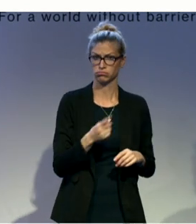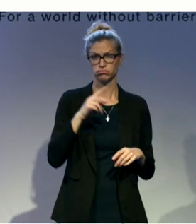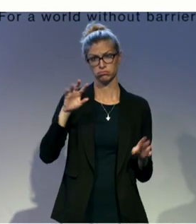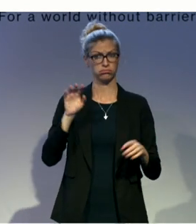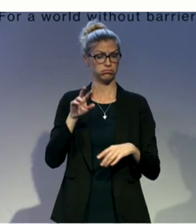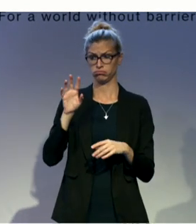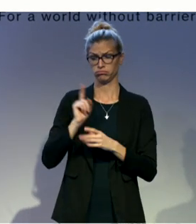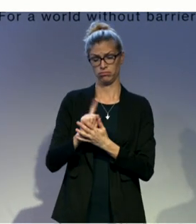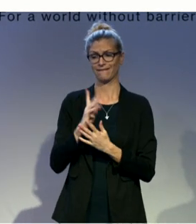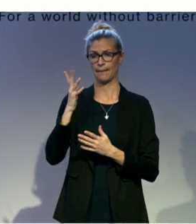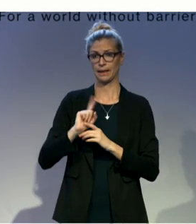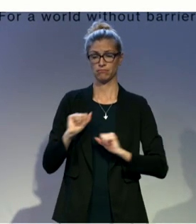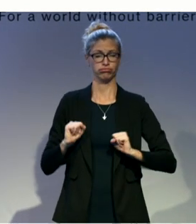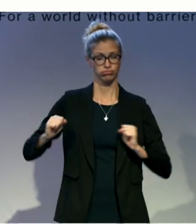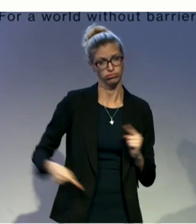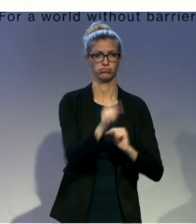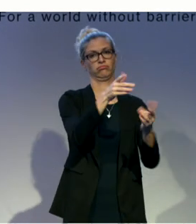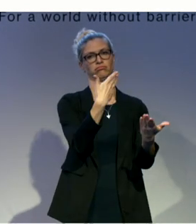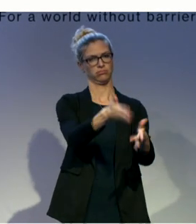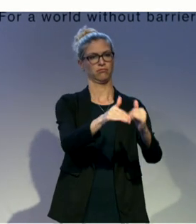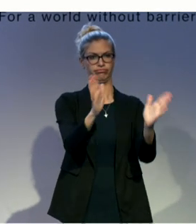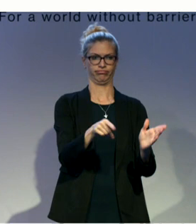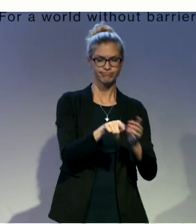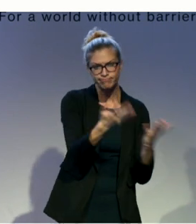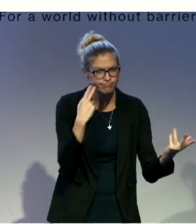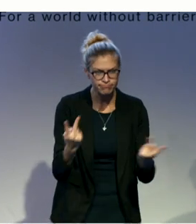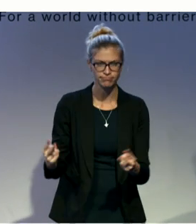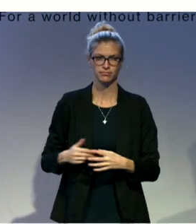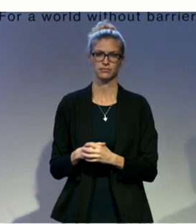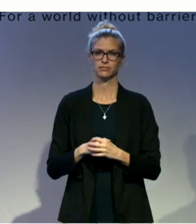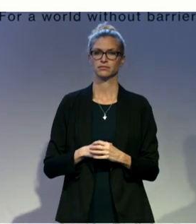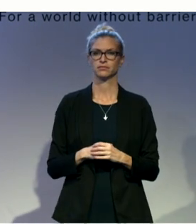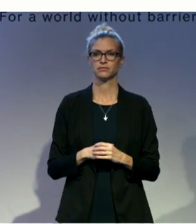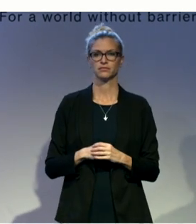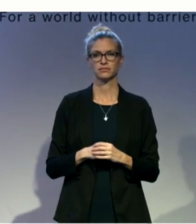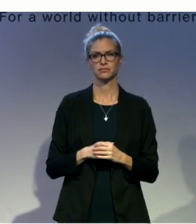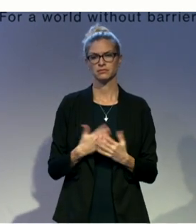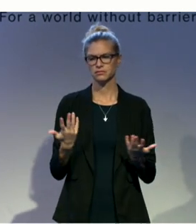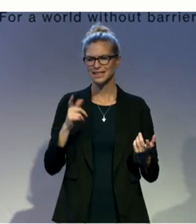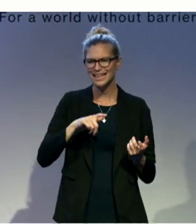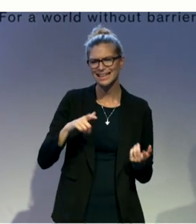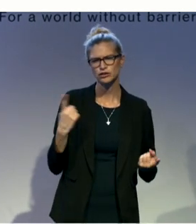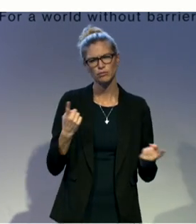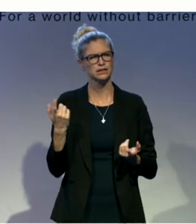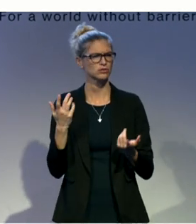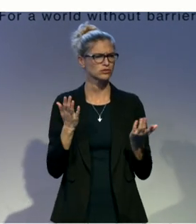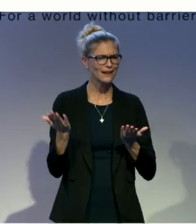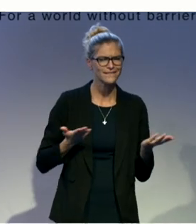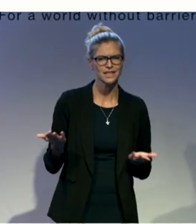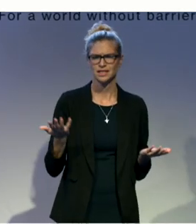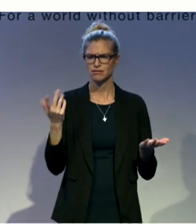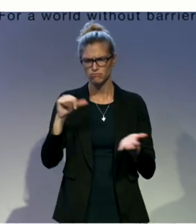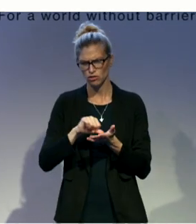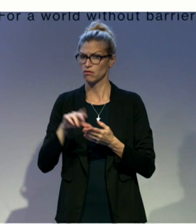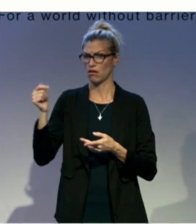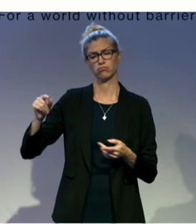5 minutes. All the can request services from the rehabilitation center